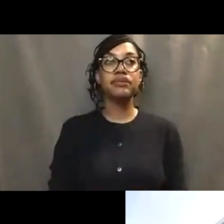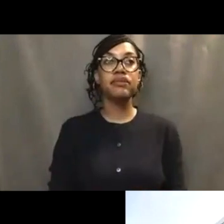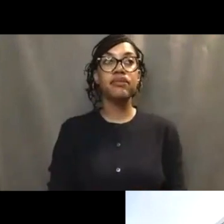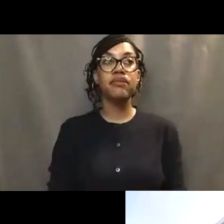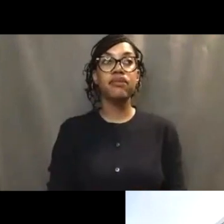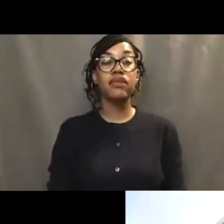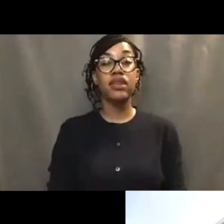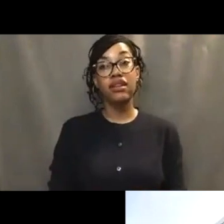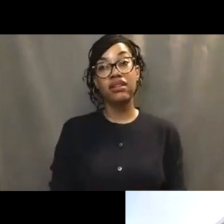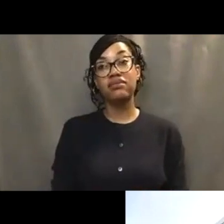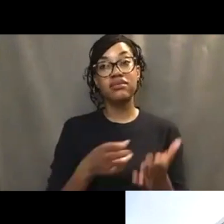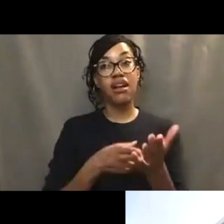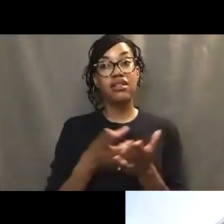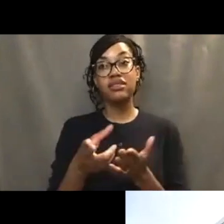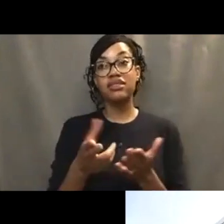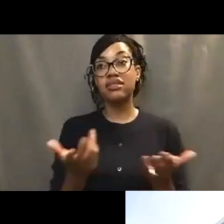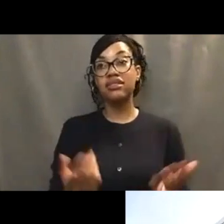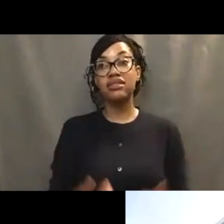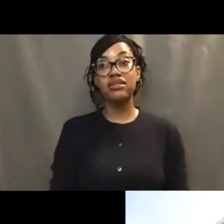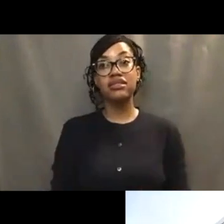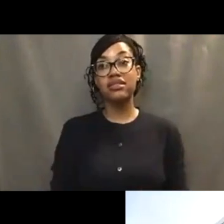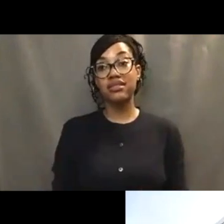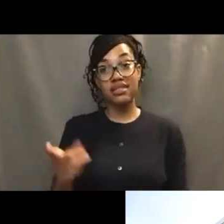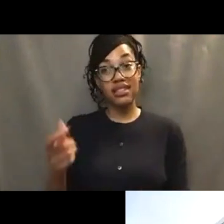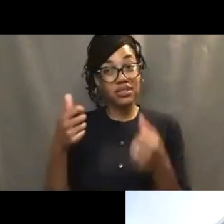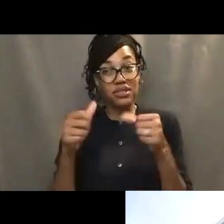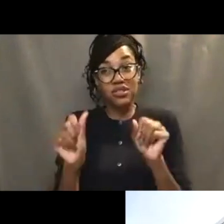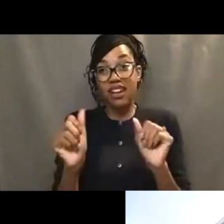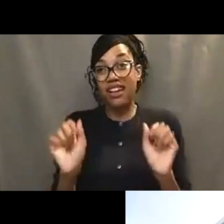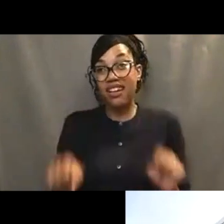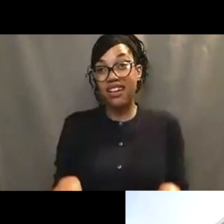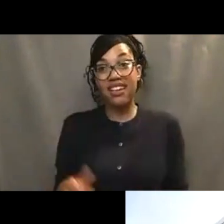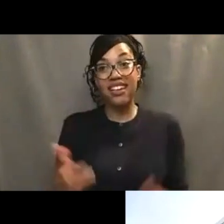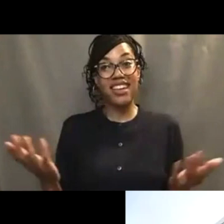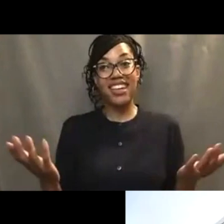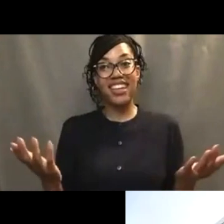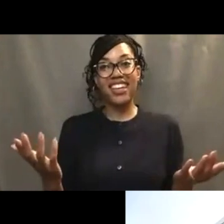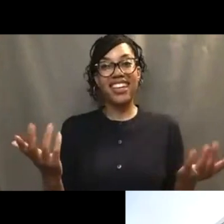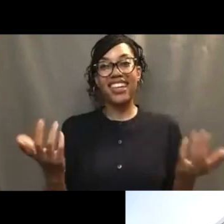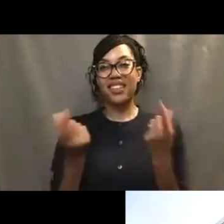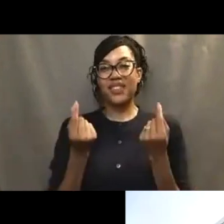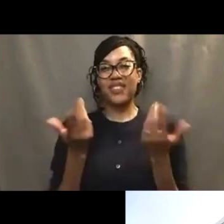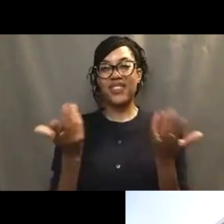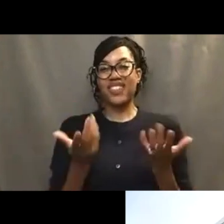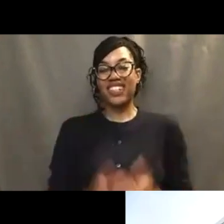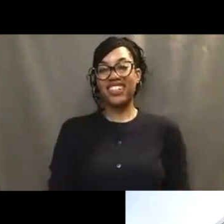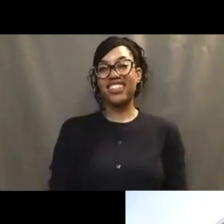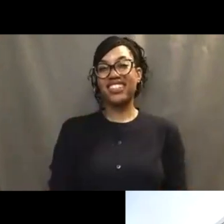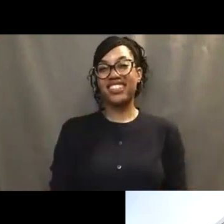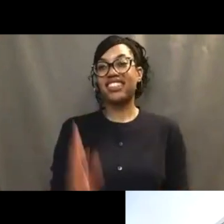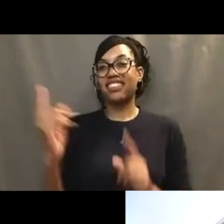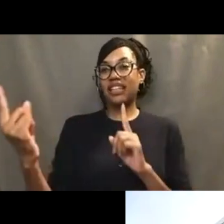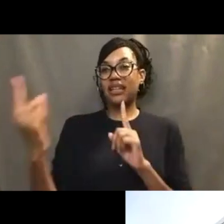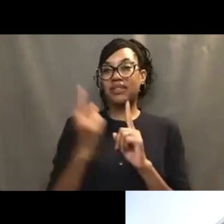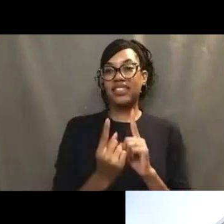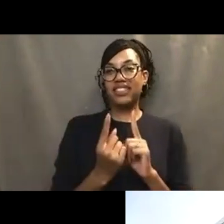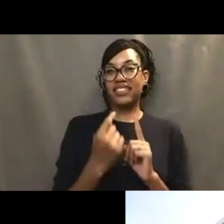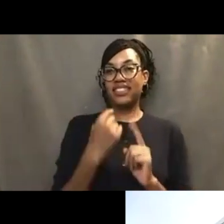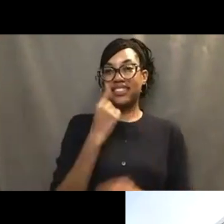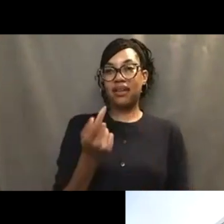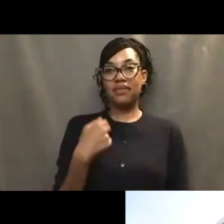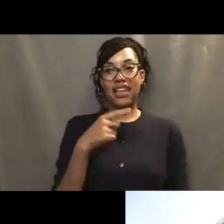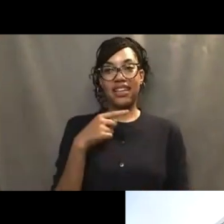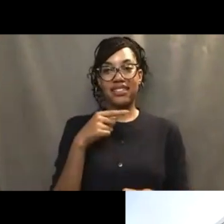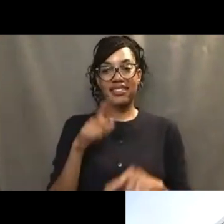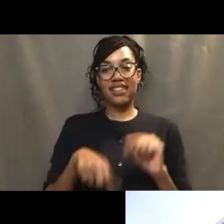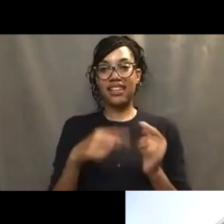Honestly, they can try. I mean, they're going to come here and tell me that we can't have